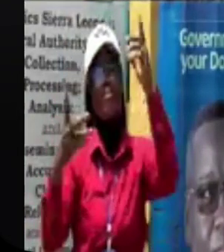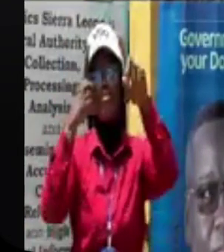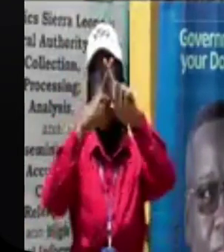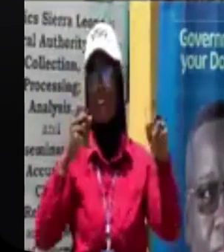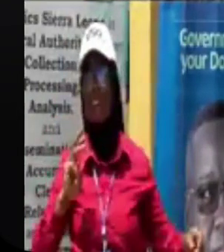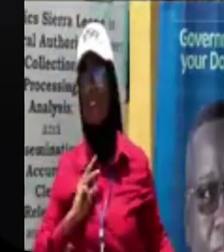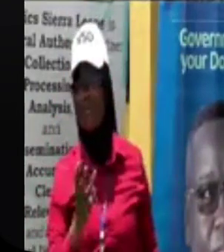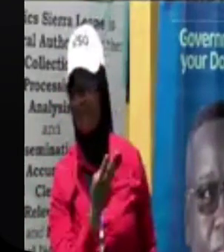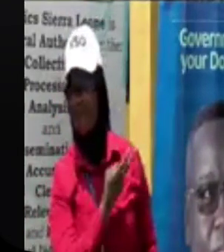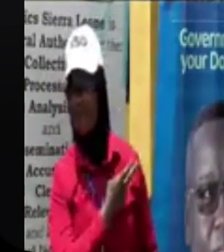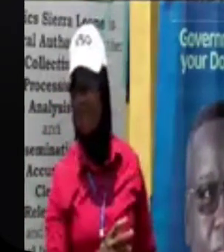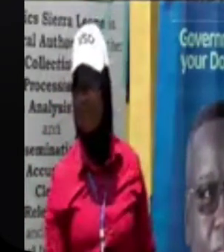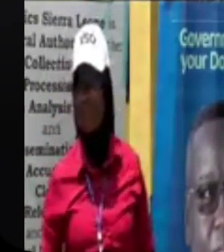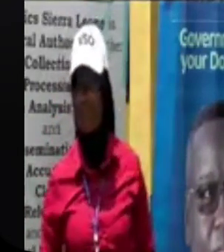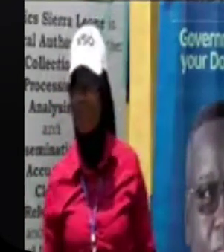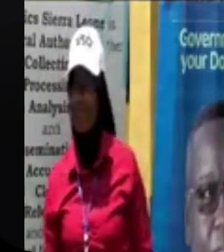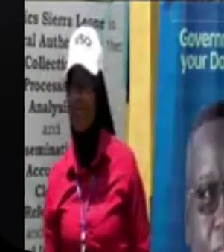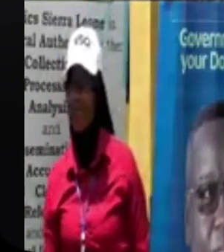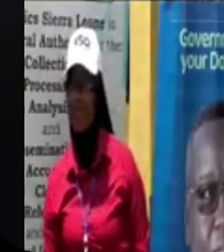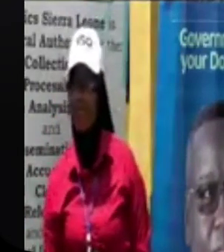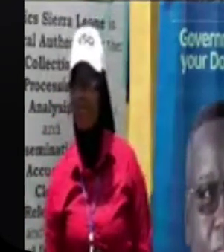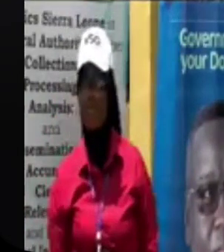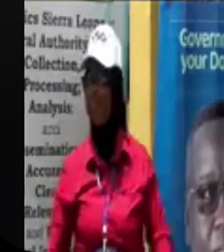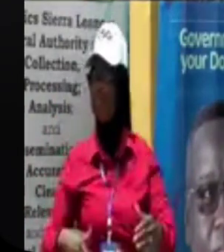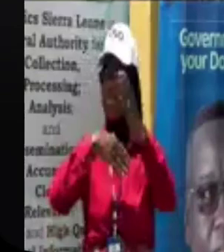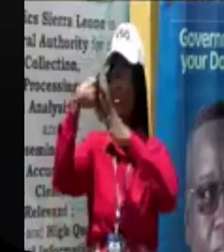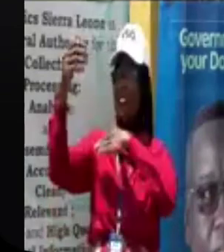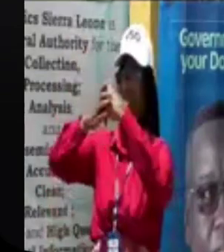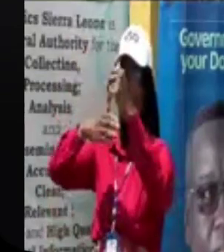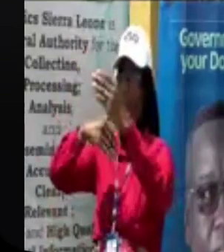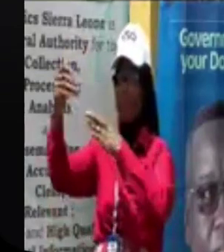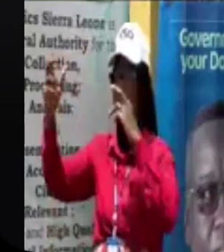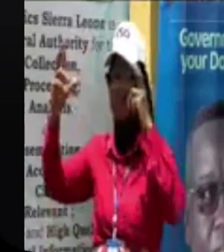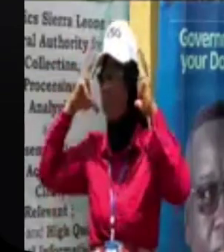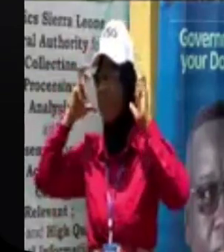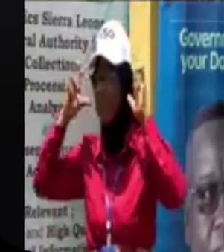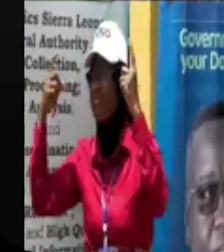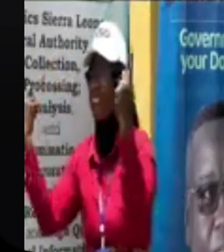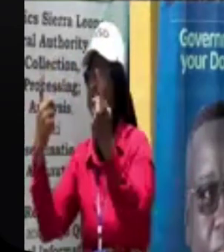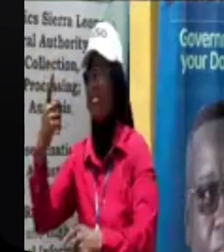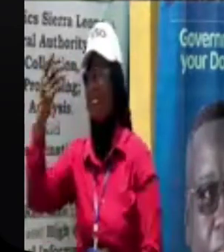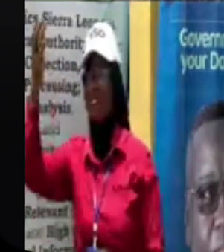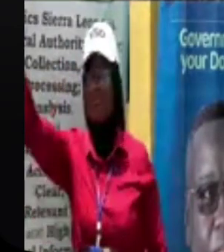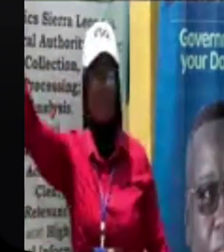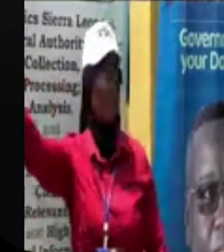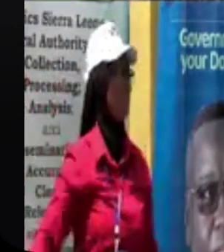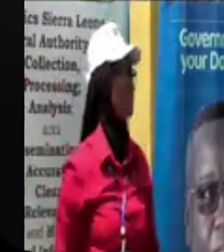Now the building no more, they will don't hear, we will carry the message go.